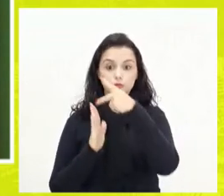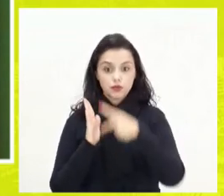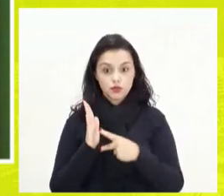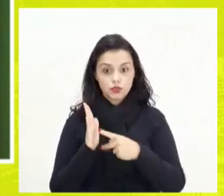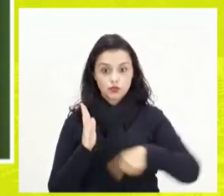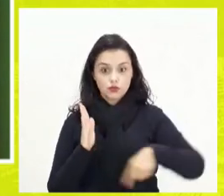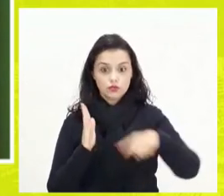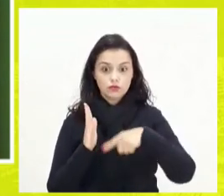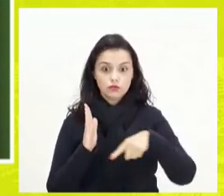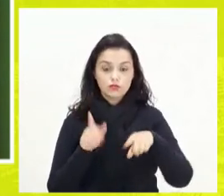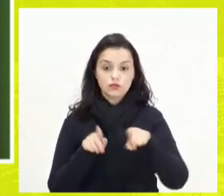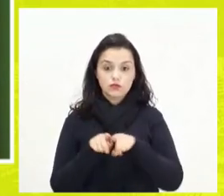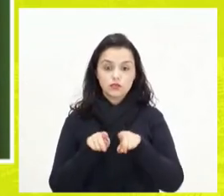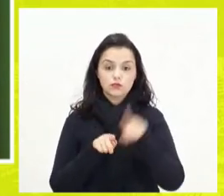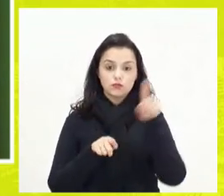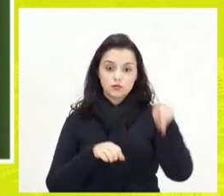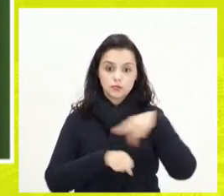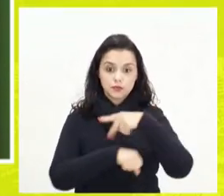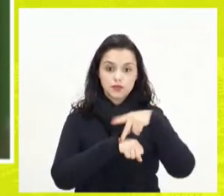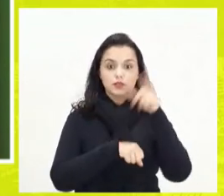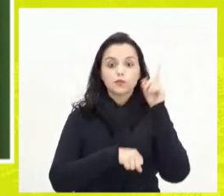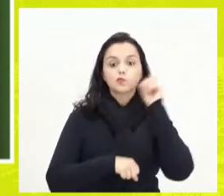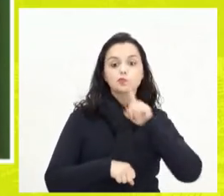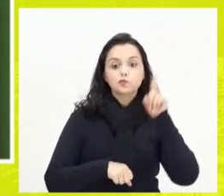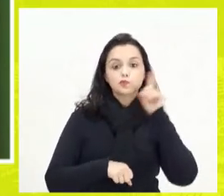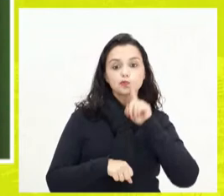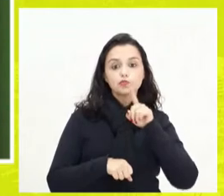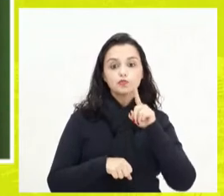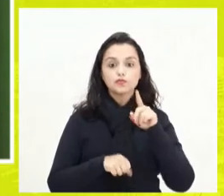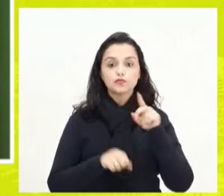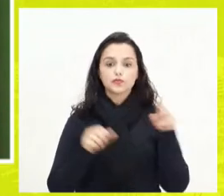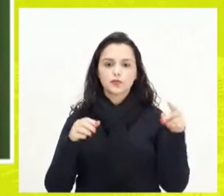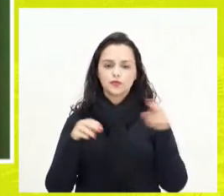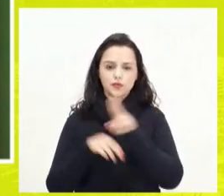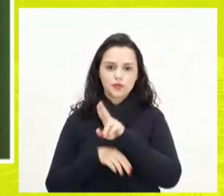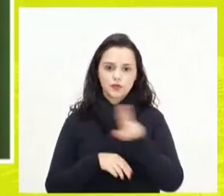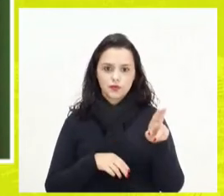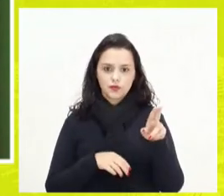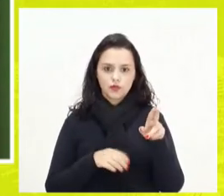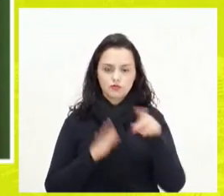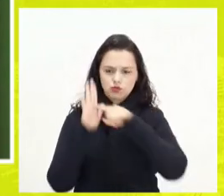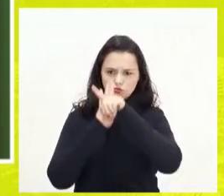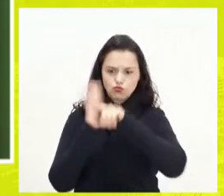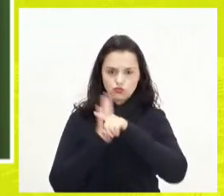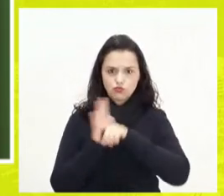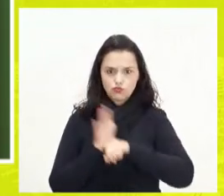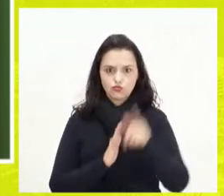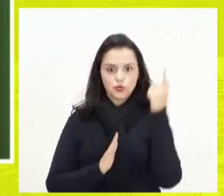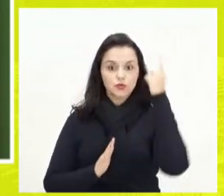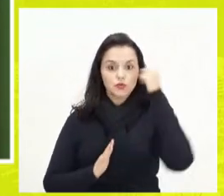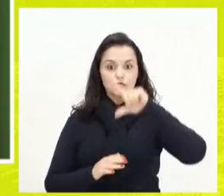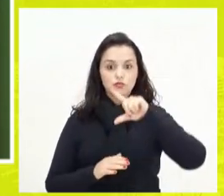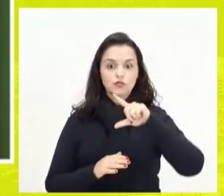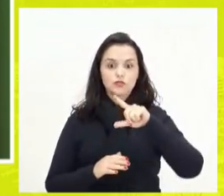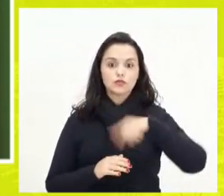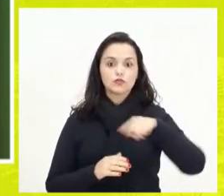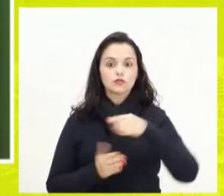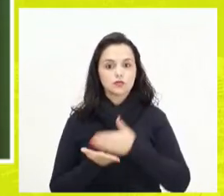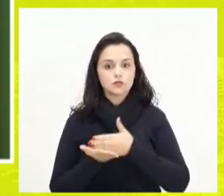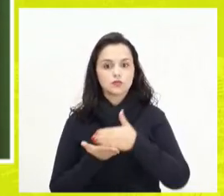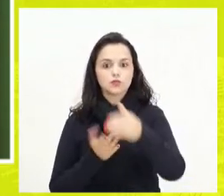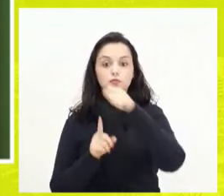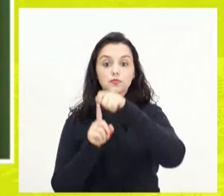promise there is a new project being made in the united states which is called its